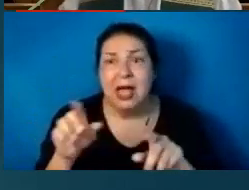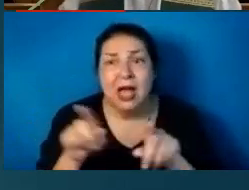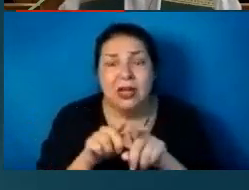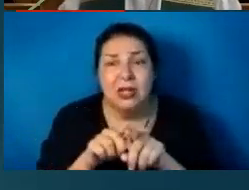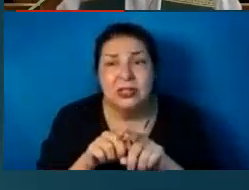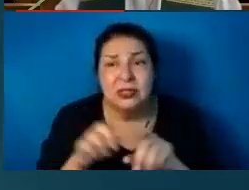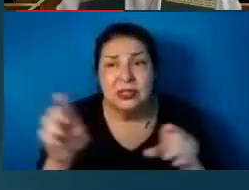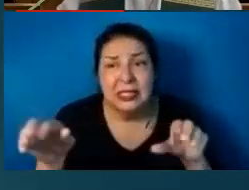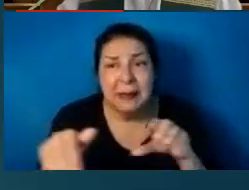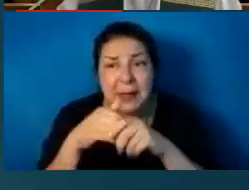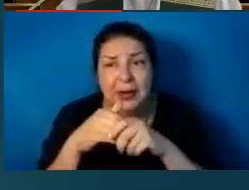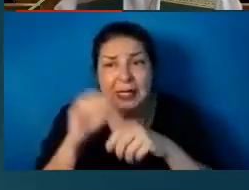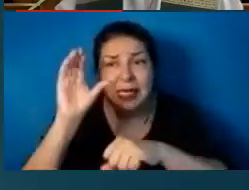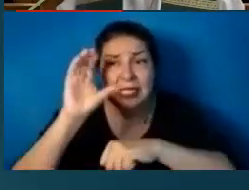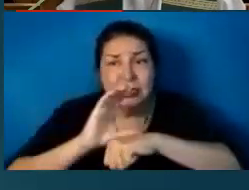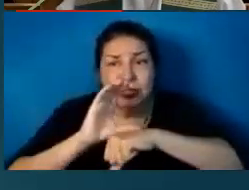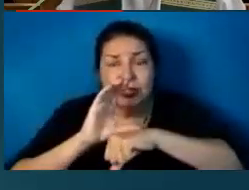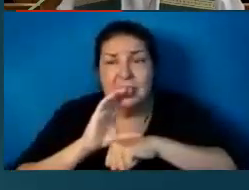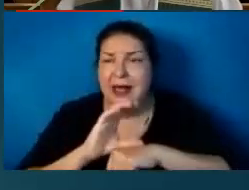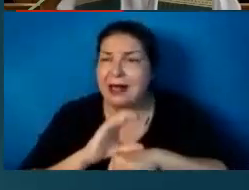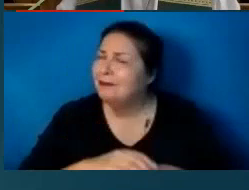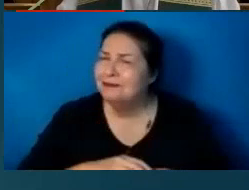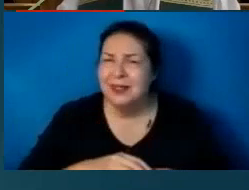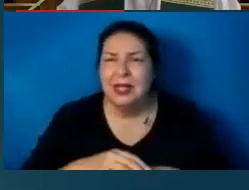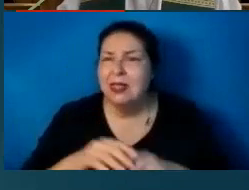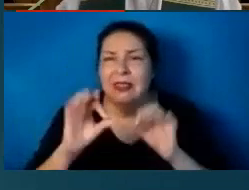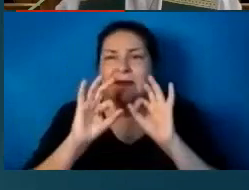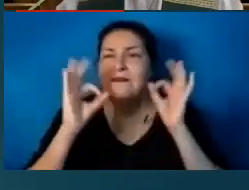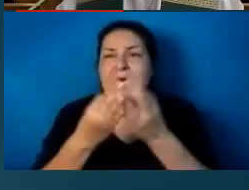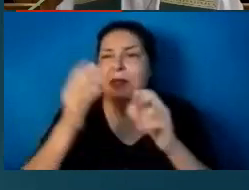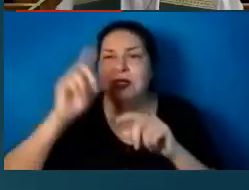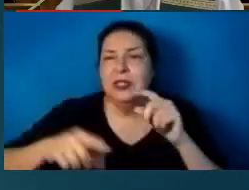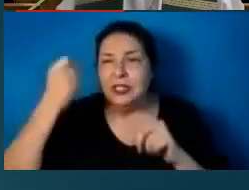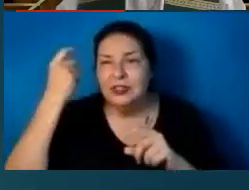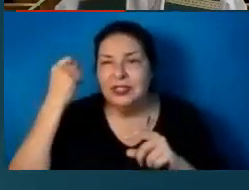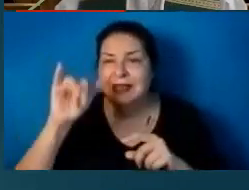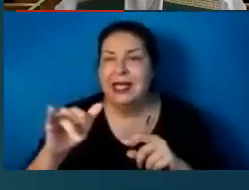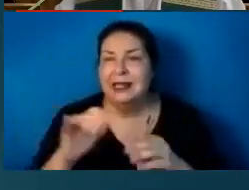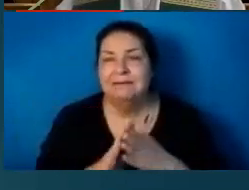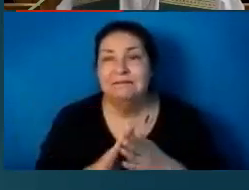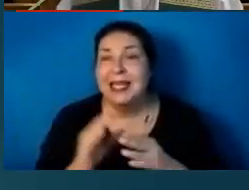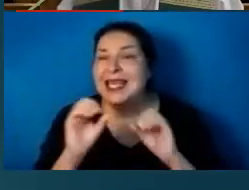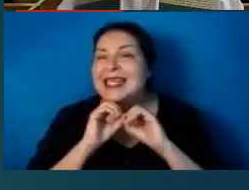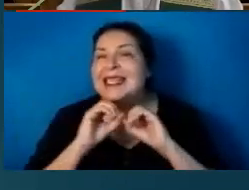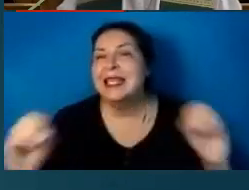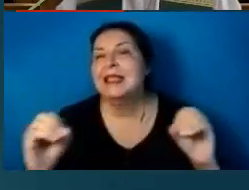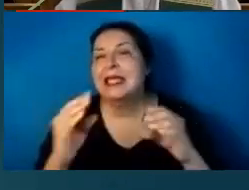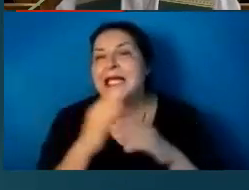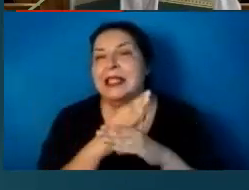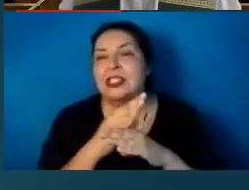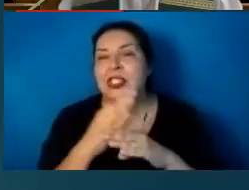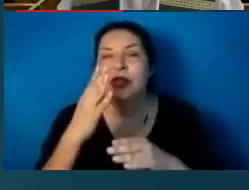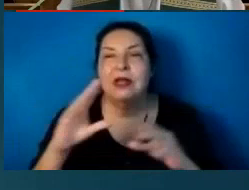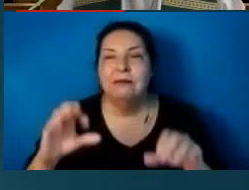church, it was utterly incomprehensible to them. Nothing in their shared family experience